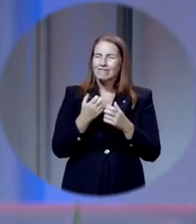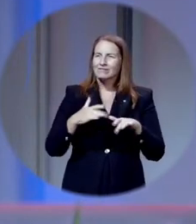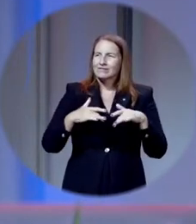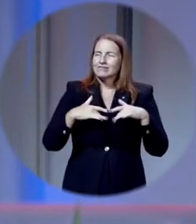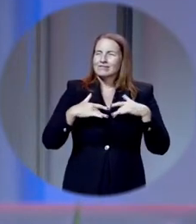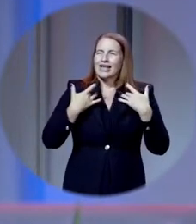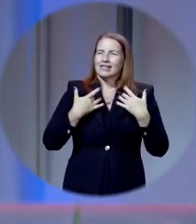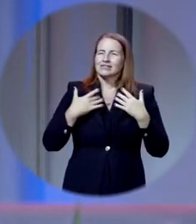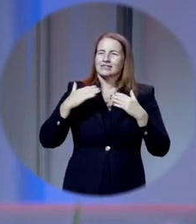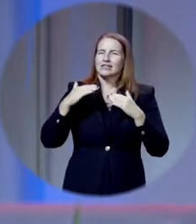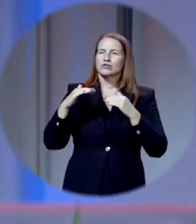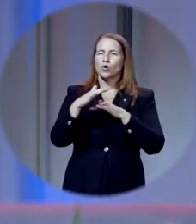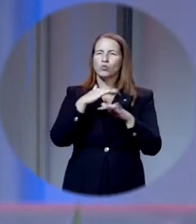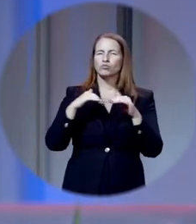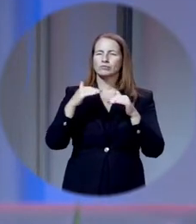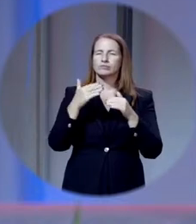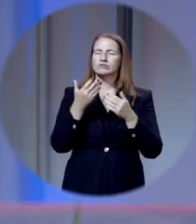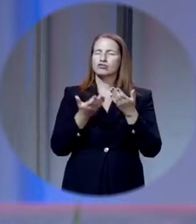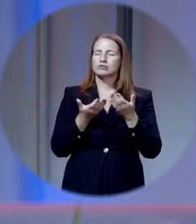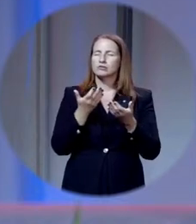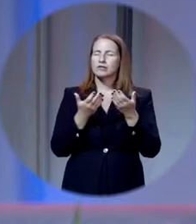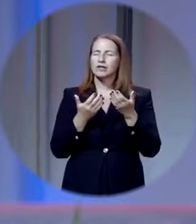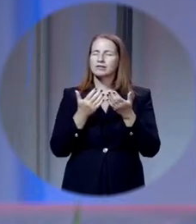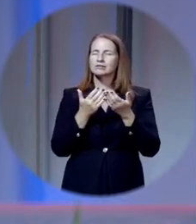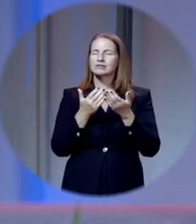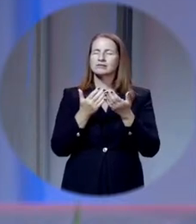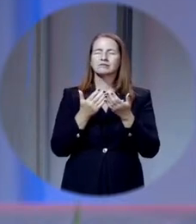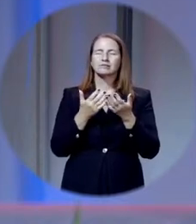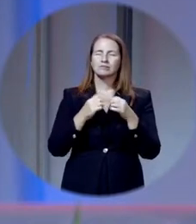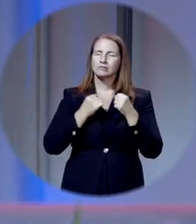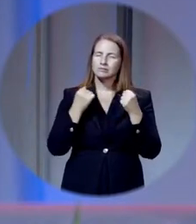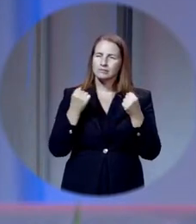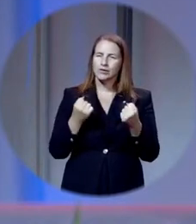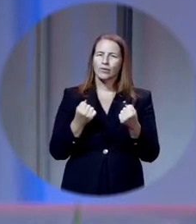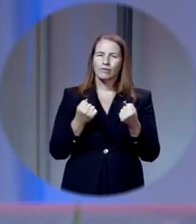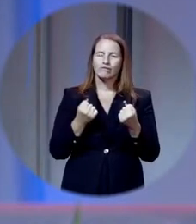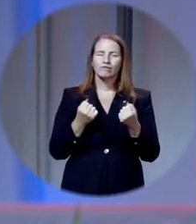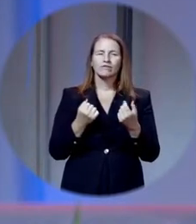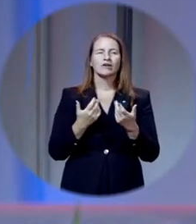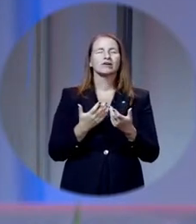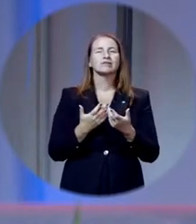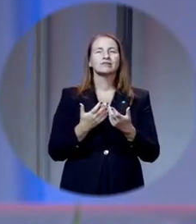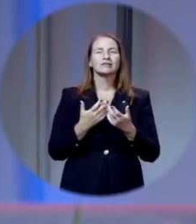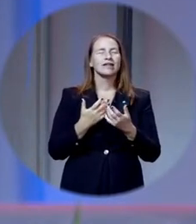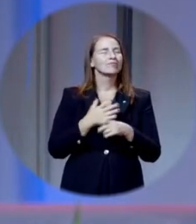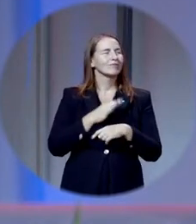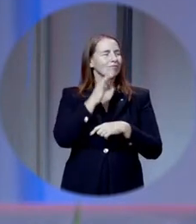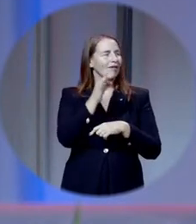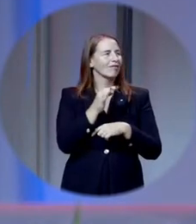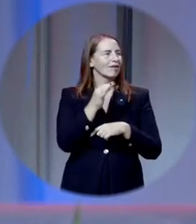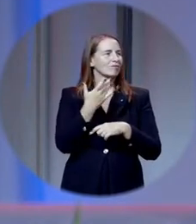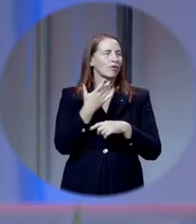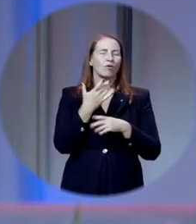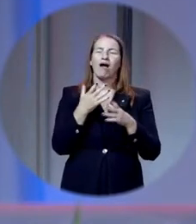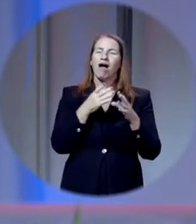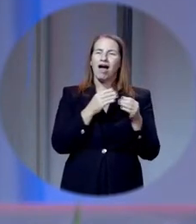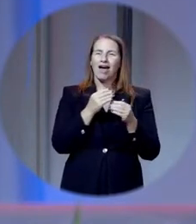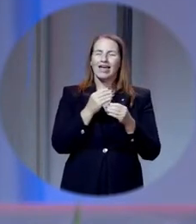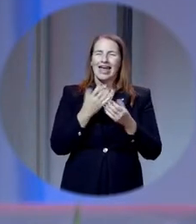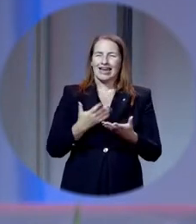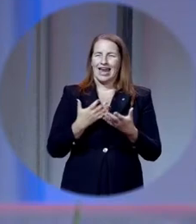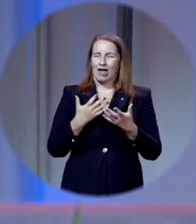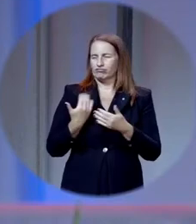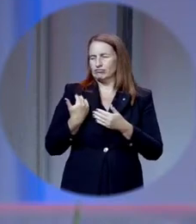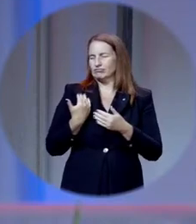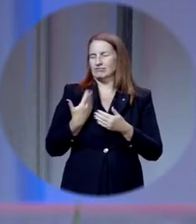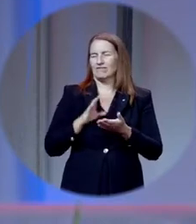has underpinned Helen's varied career. Asked about the halving of higher education funding for arts subjects, Helen